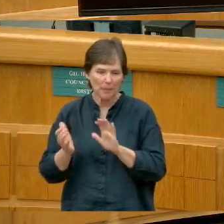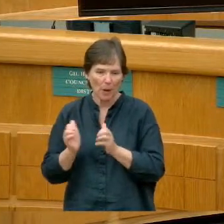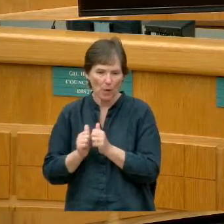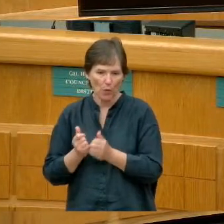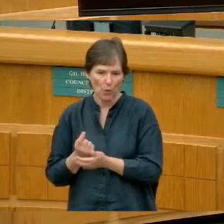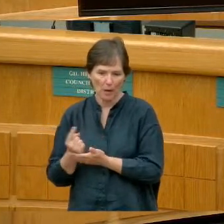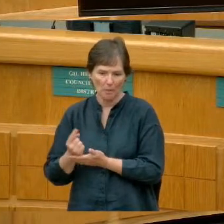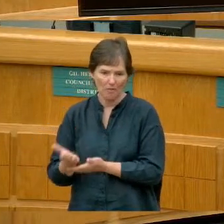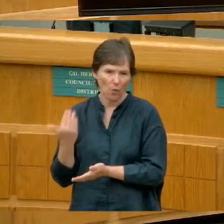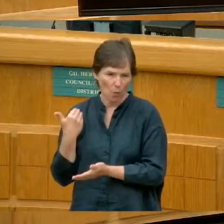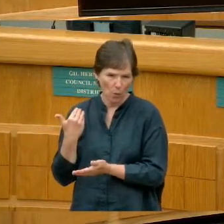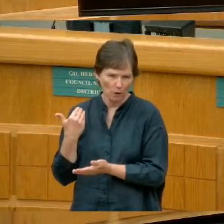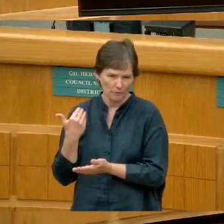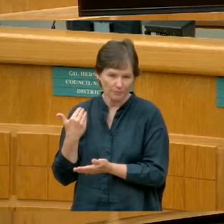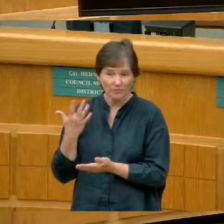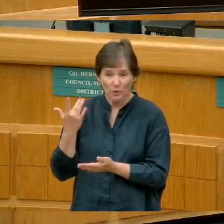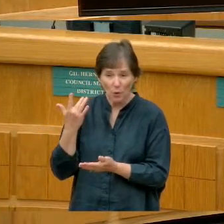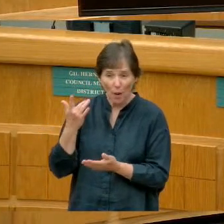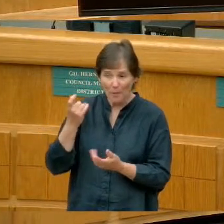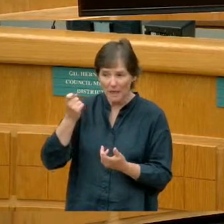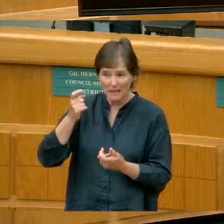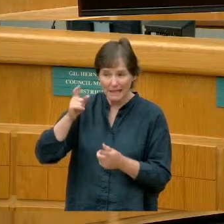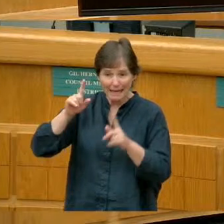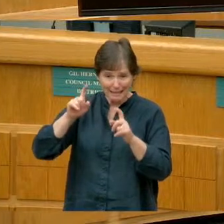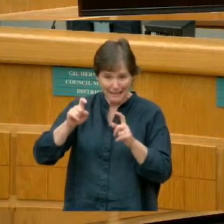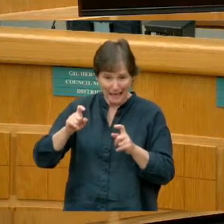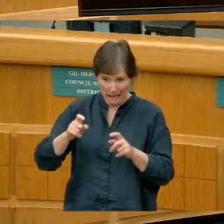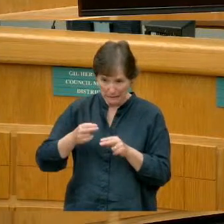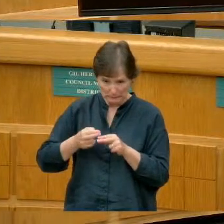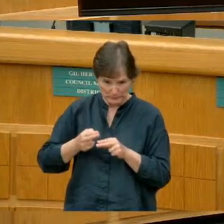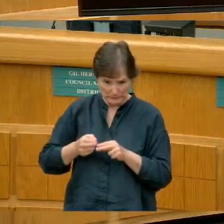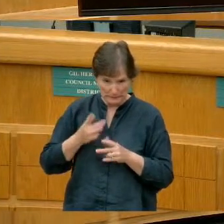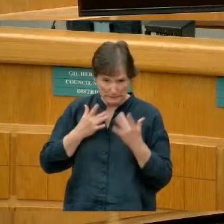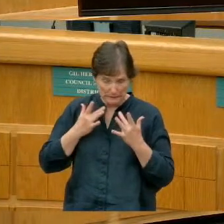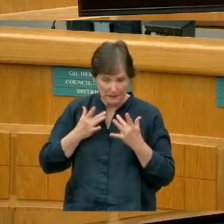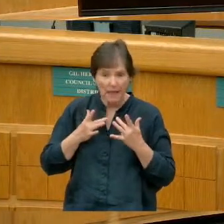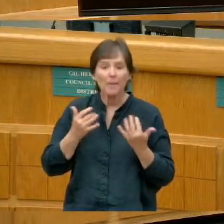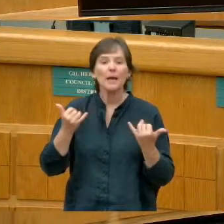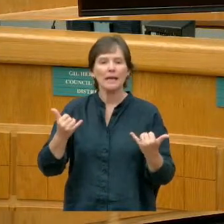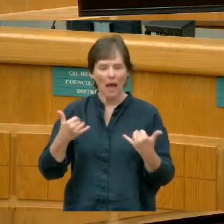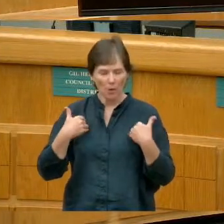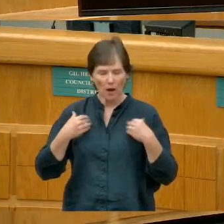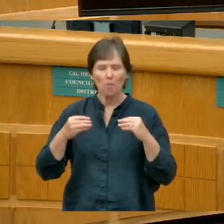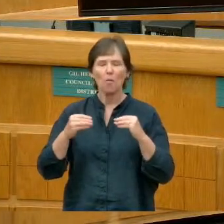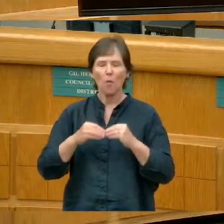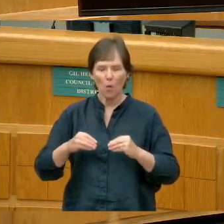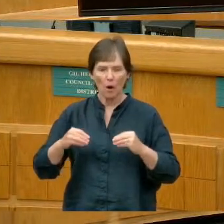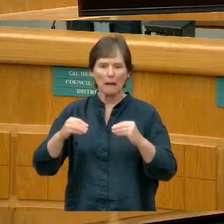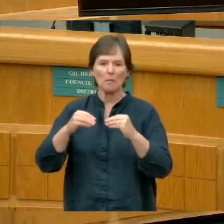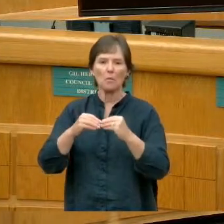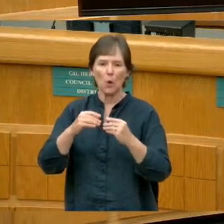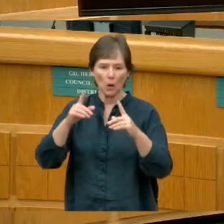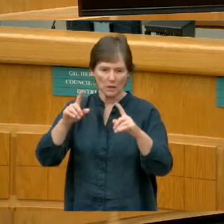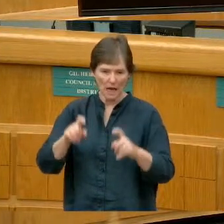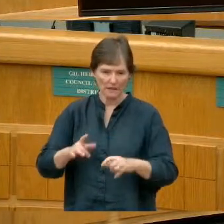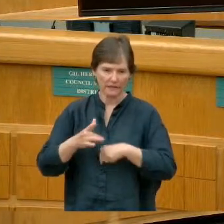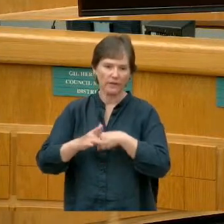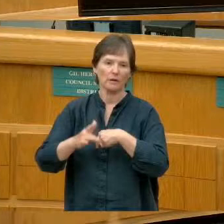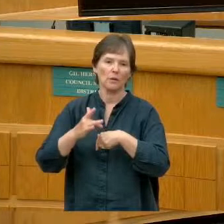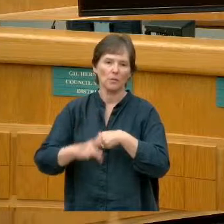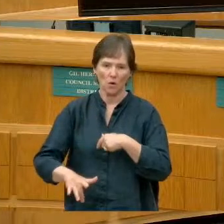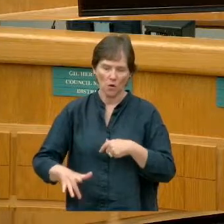had less supplies, but we are getting supplies in, and we do appreciate our state delegation that has